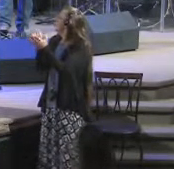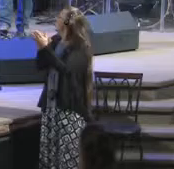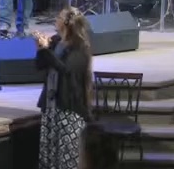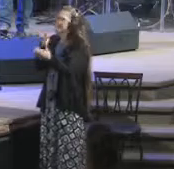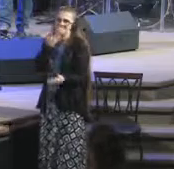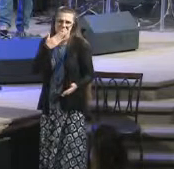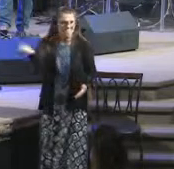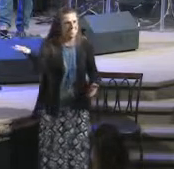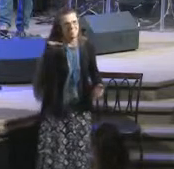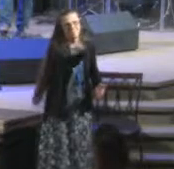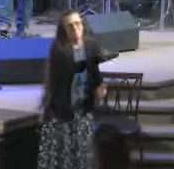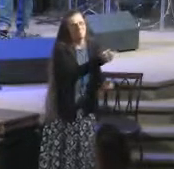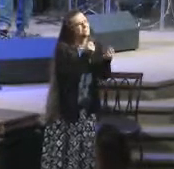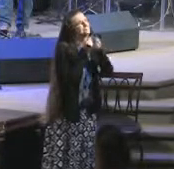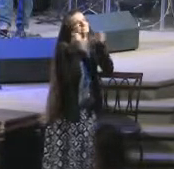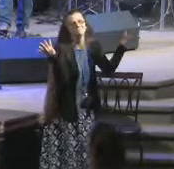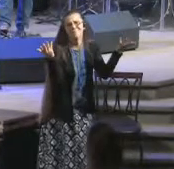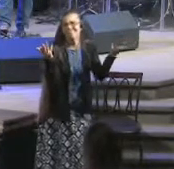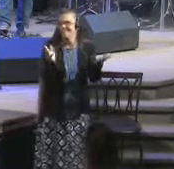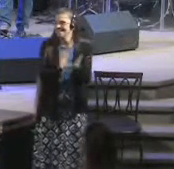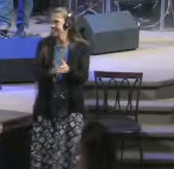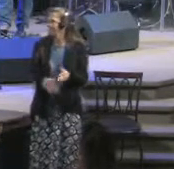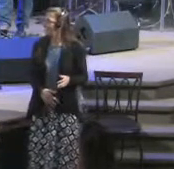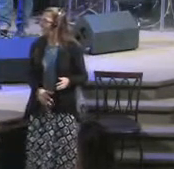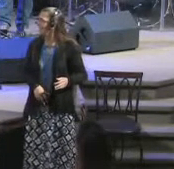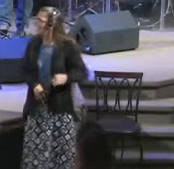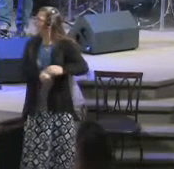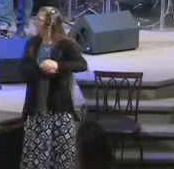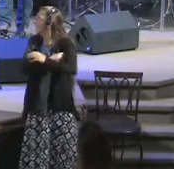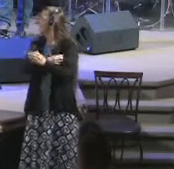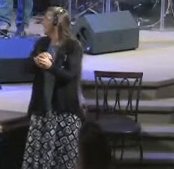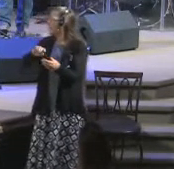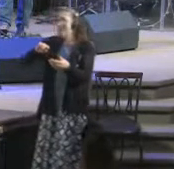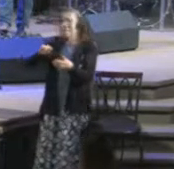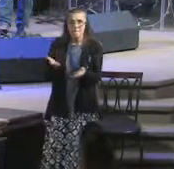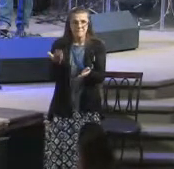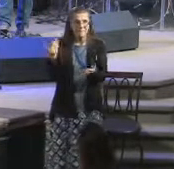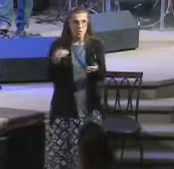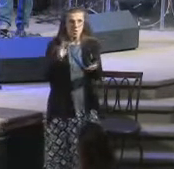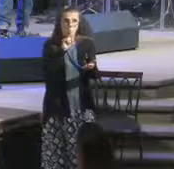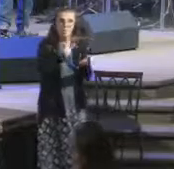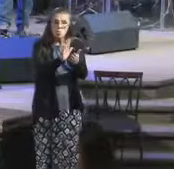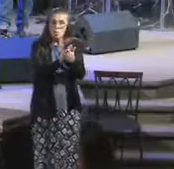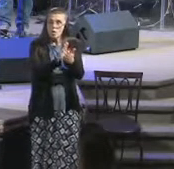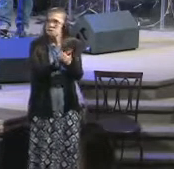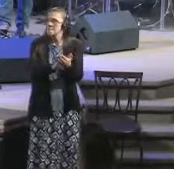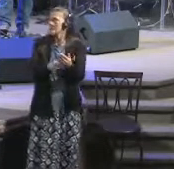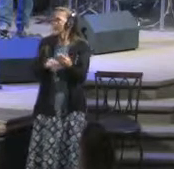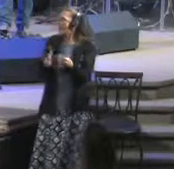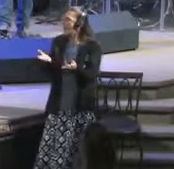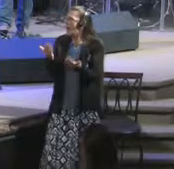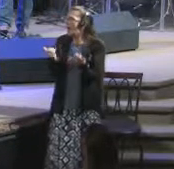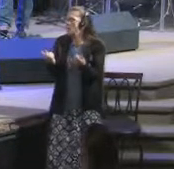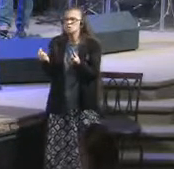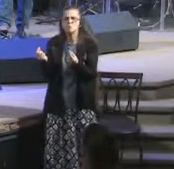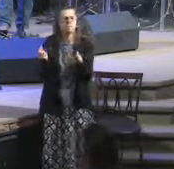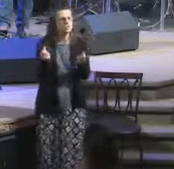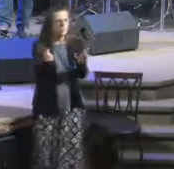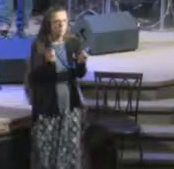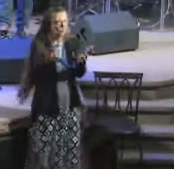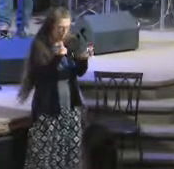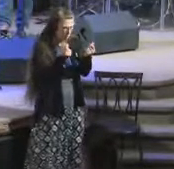Thank you all so much. Before we get into worship, I want us to do something